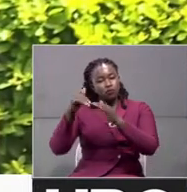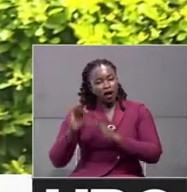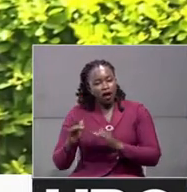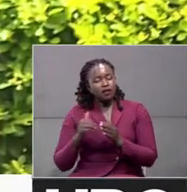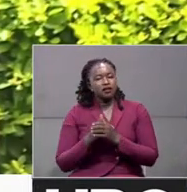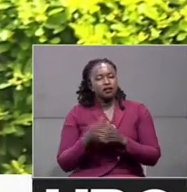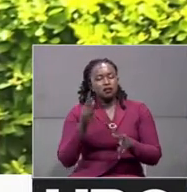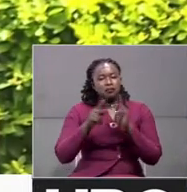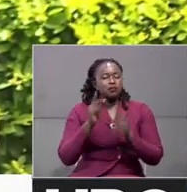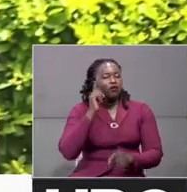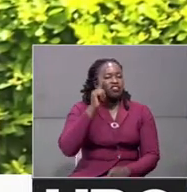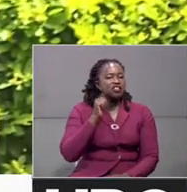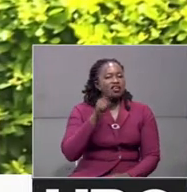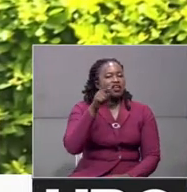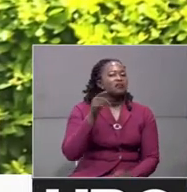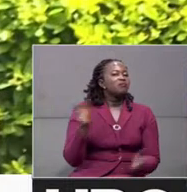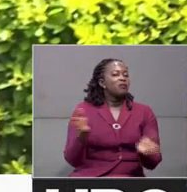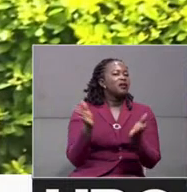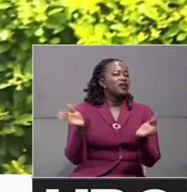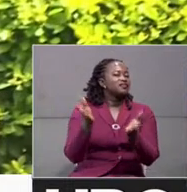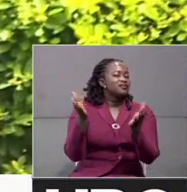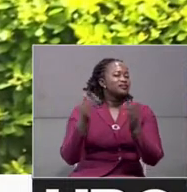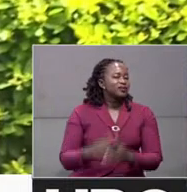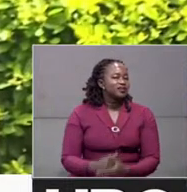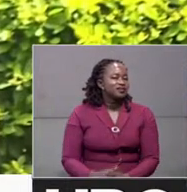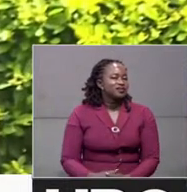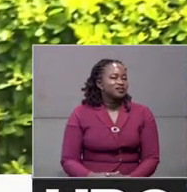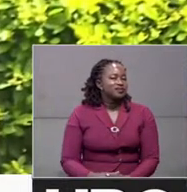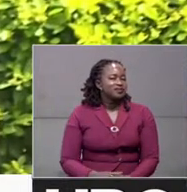nivale waza nti yo mobilization yu